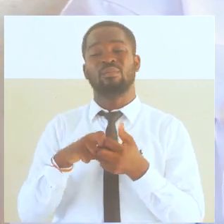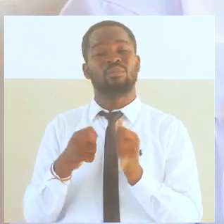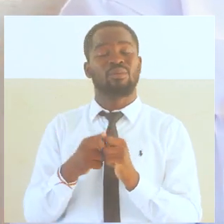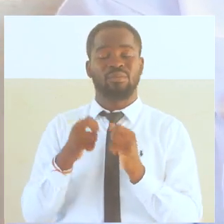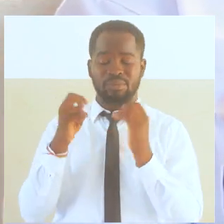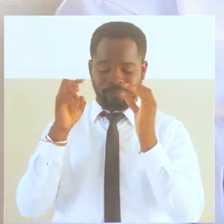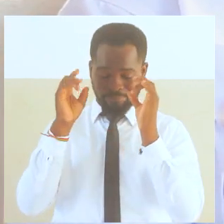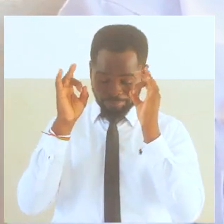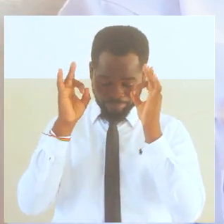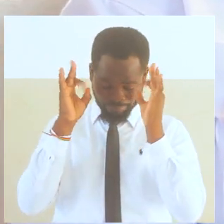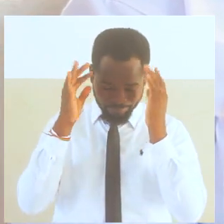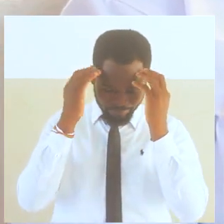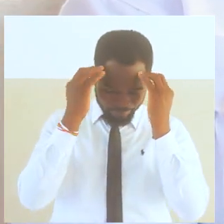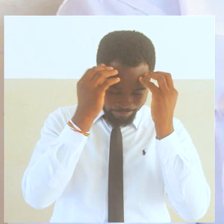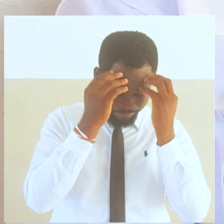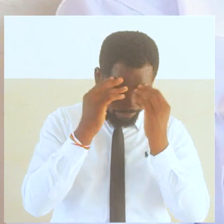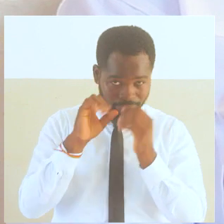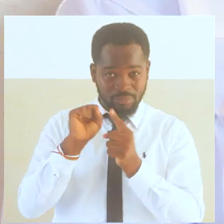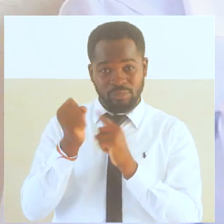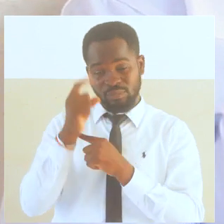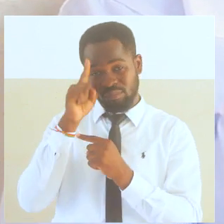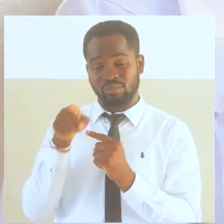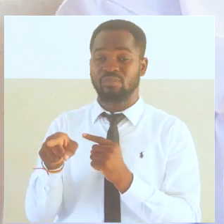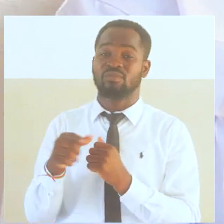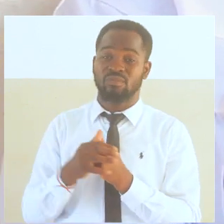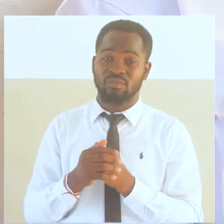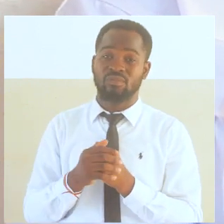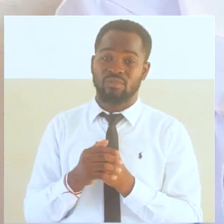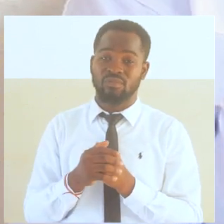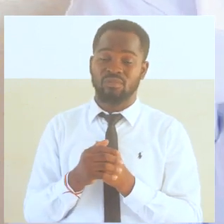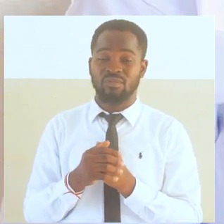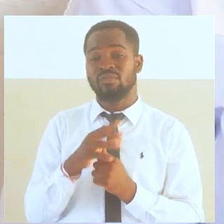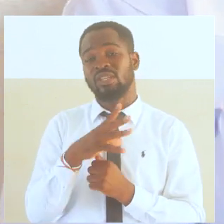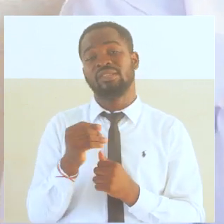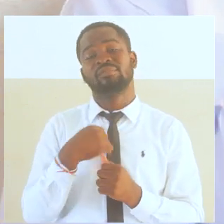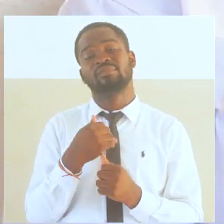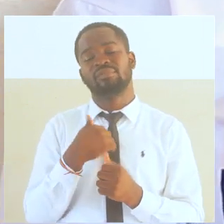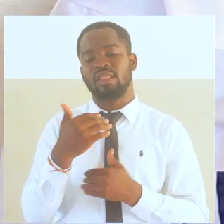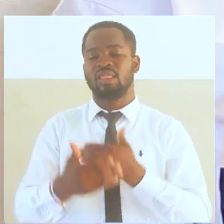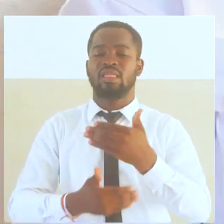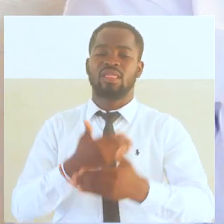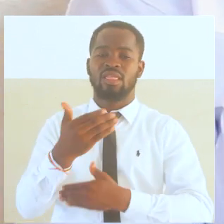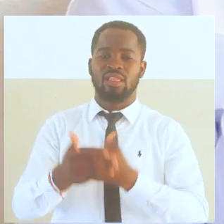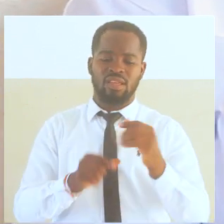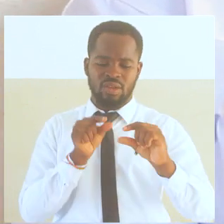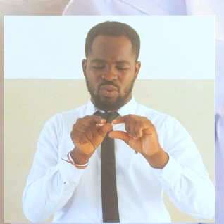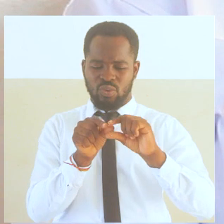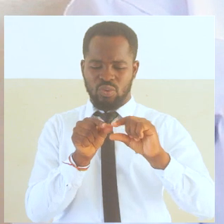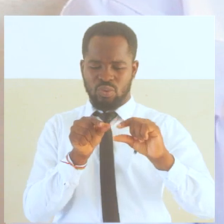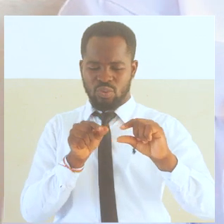situation for her. And along the way, the catheter would also block.